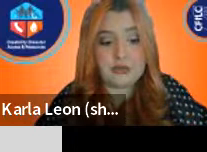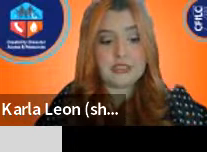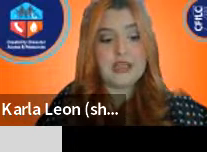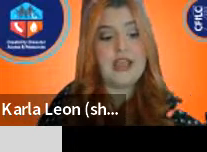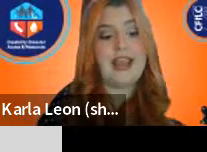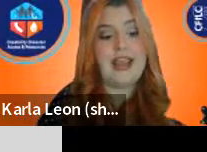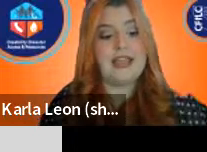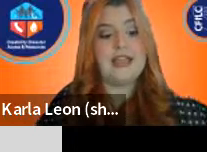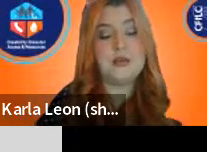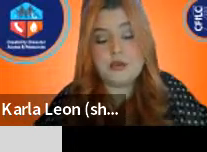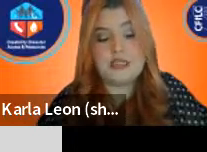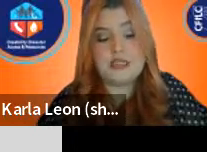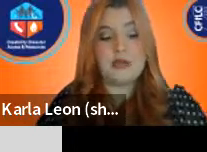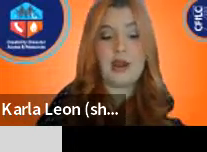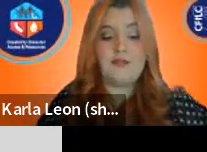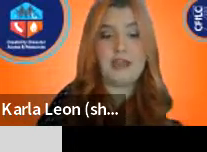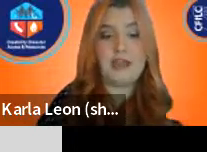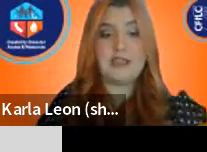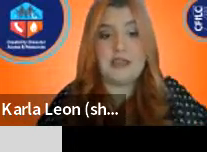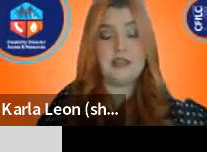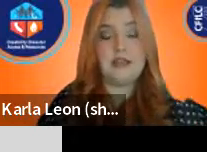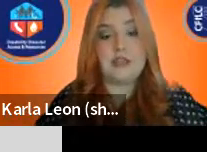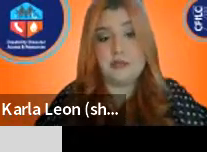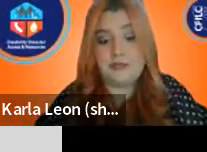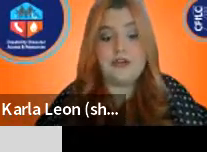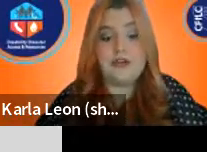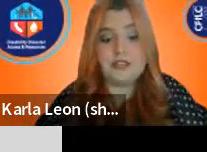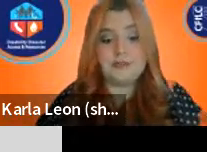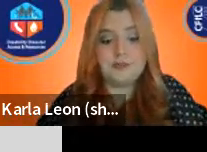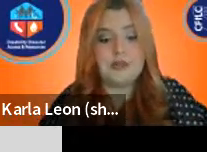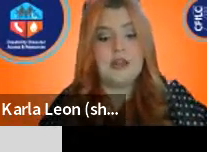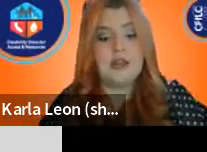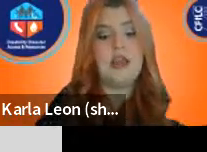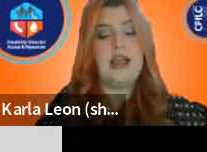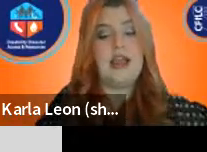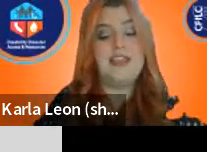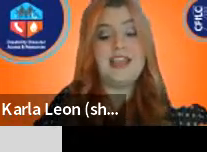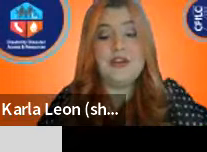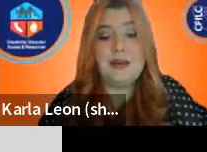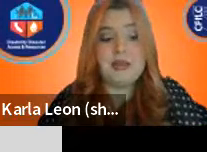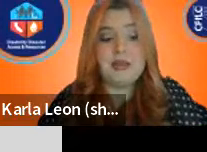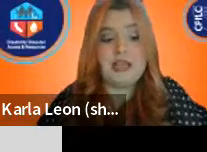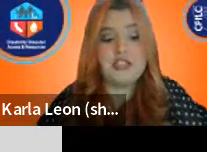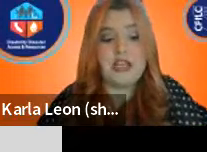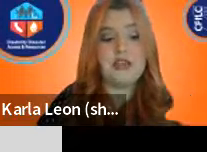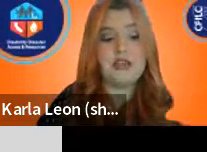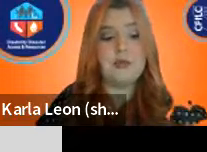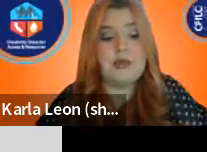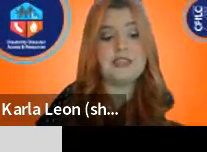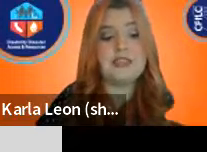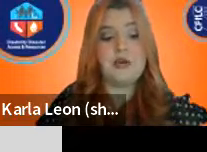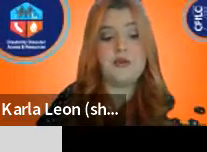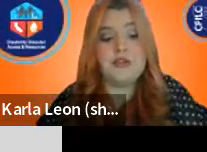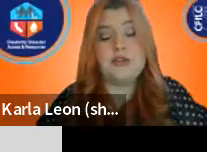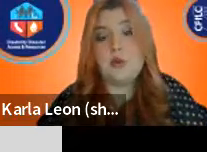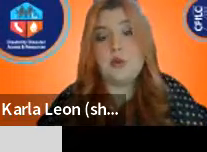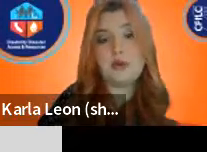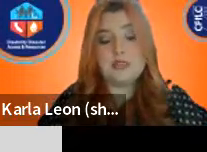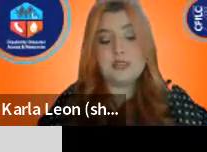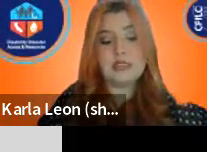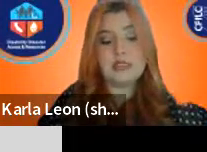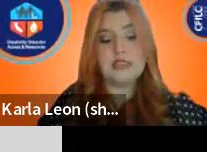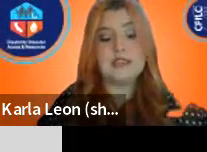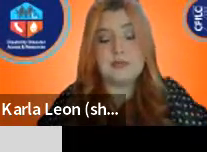being used, and household demographics and electric providers. Then your application will be sent over to